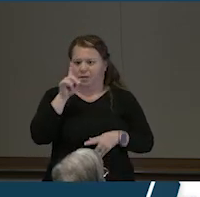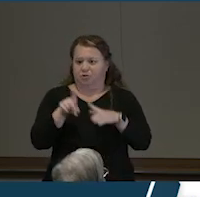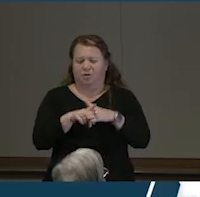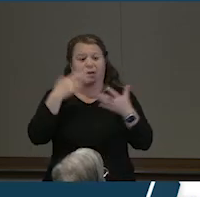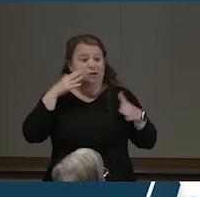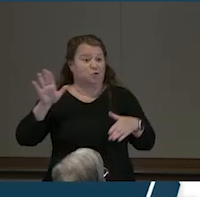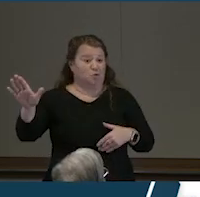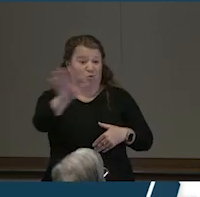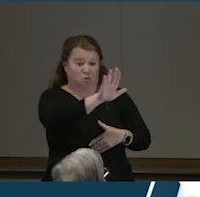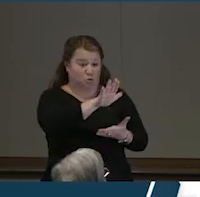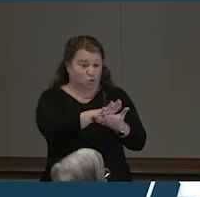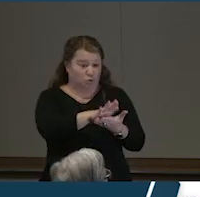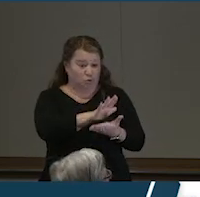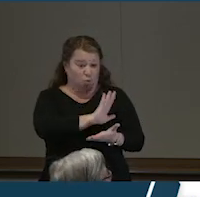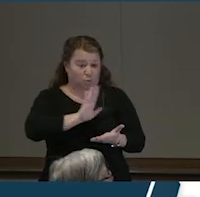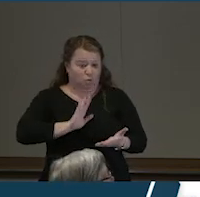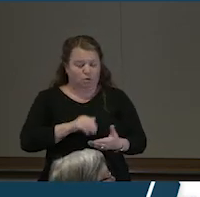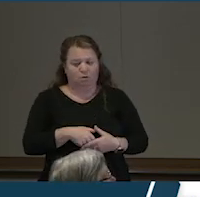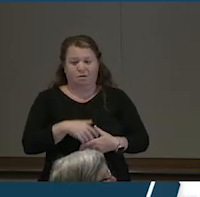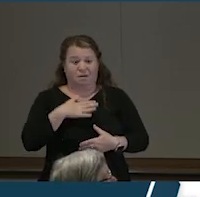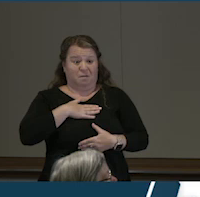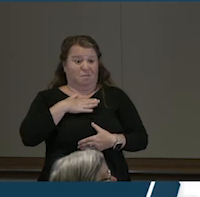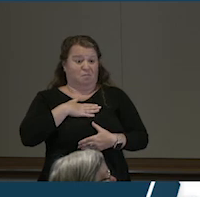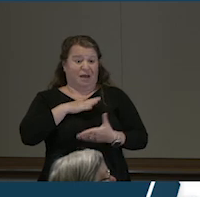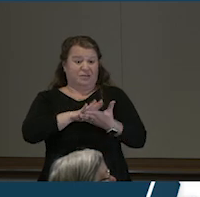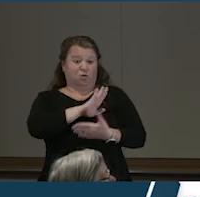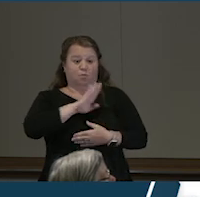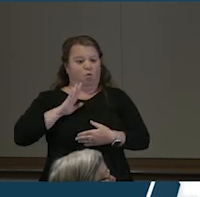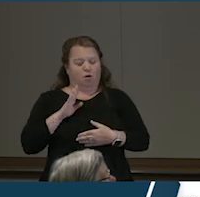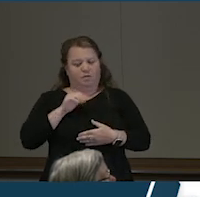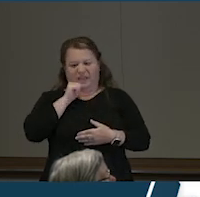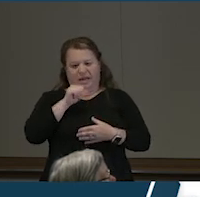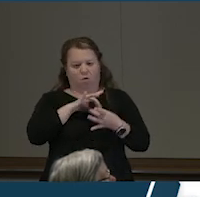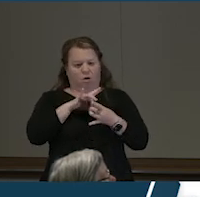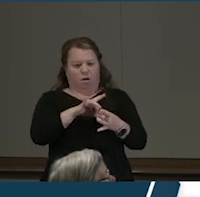school boards, but mine cannot even get along with each other.